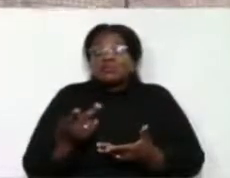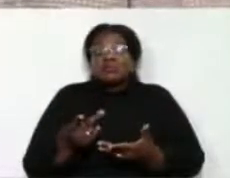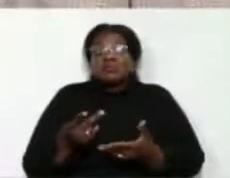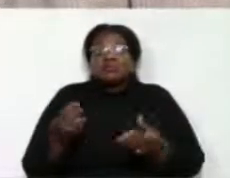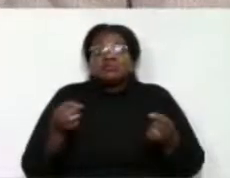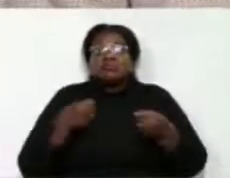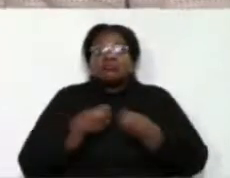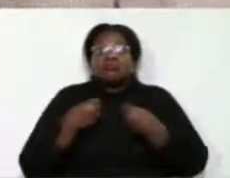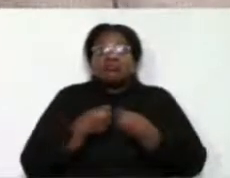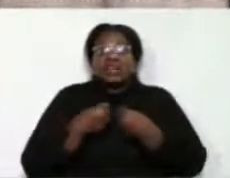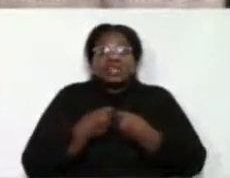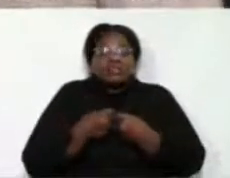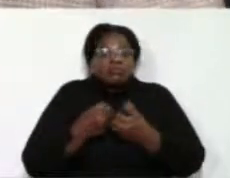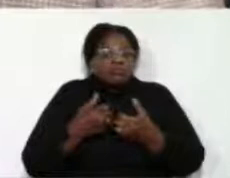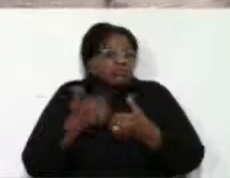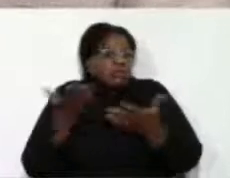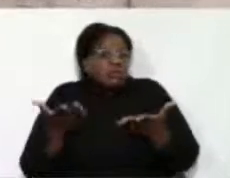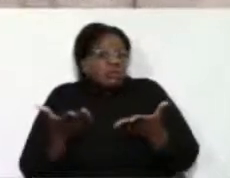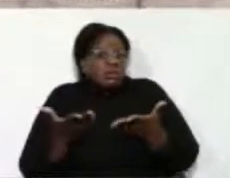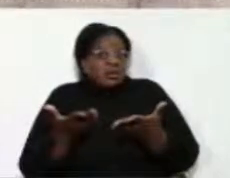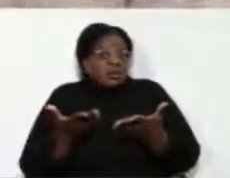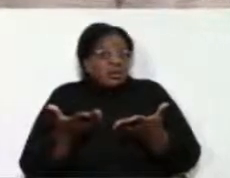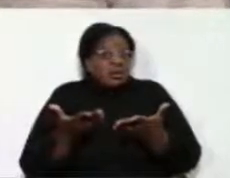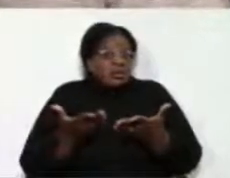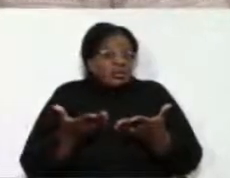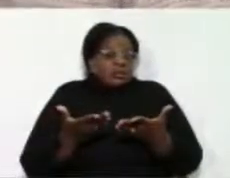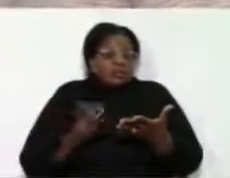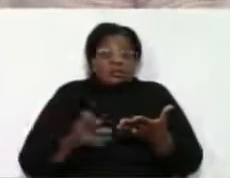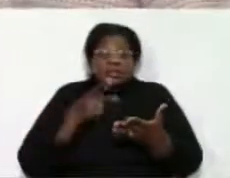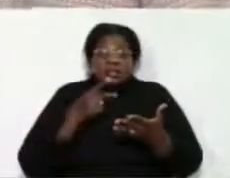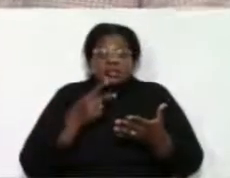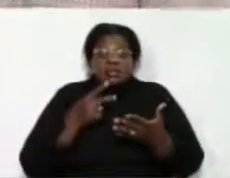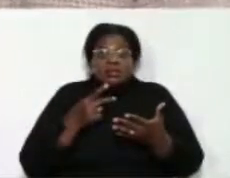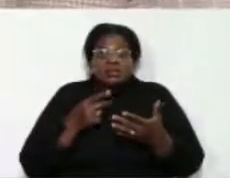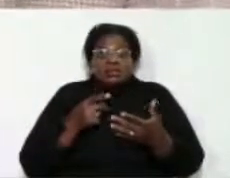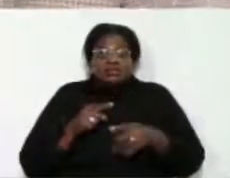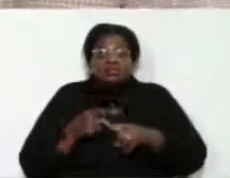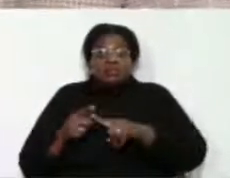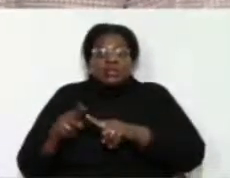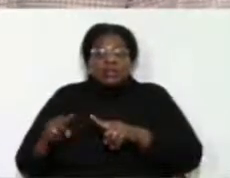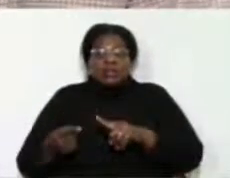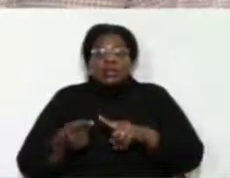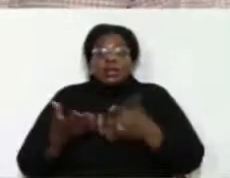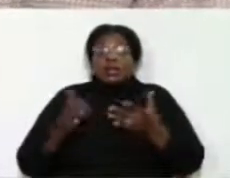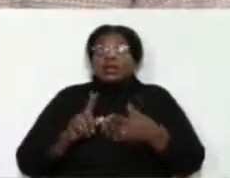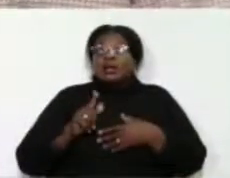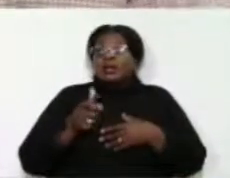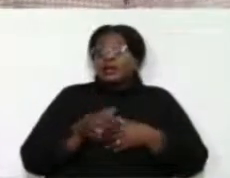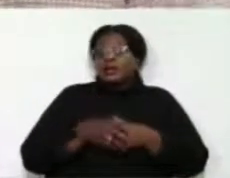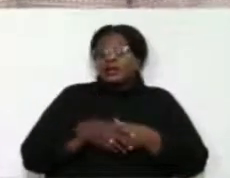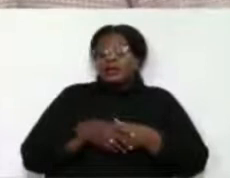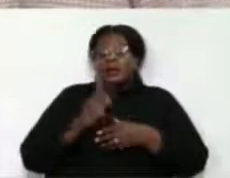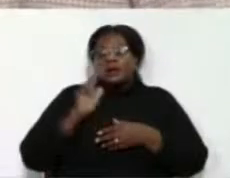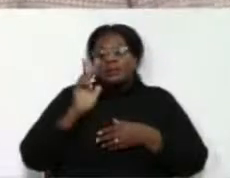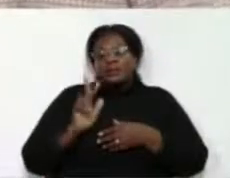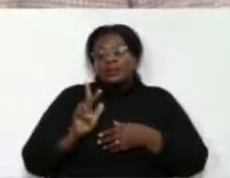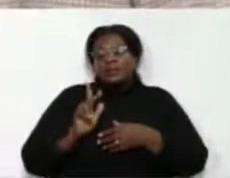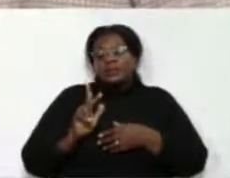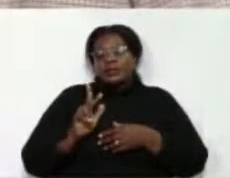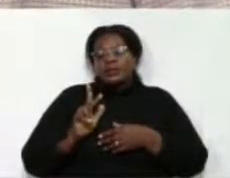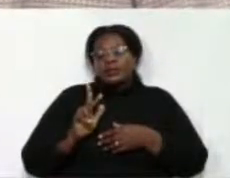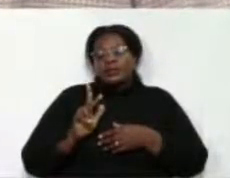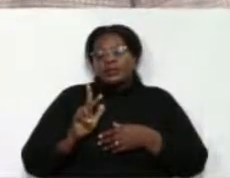You're crazy or what? Because like you're onto a good thing here. And then you basically maybe that customer shakes some sense into both of us and